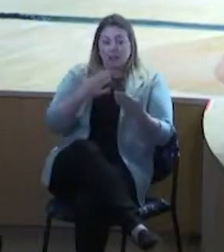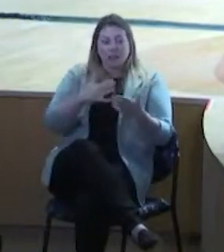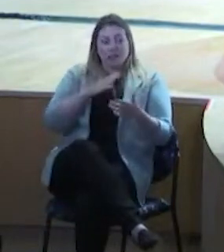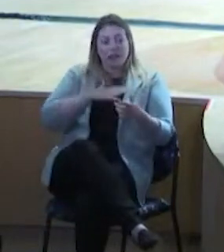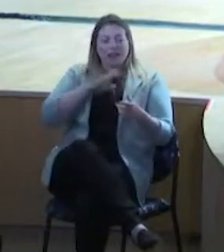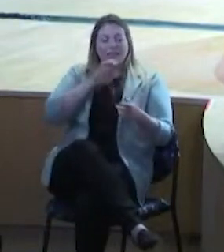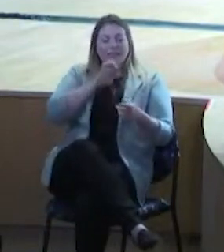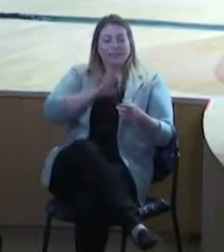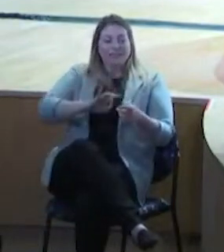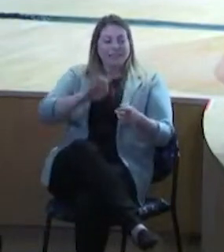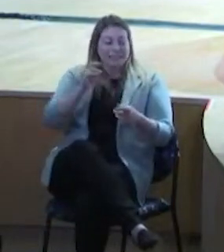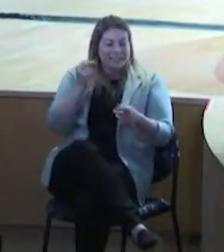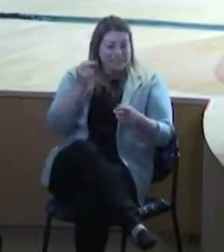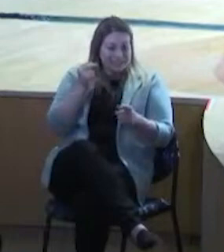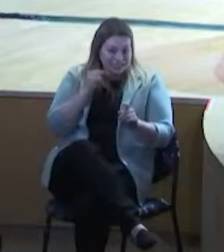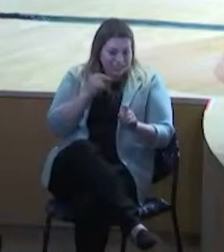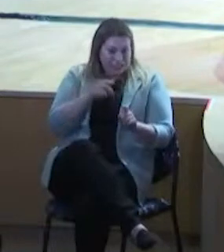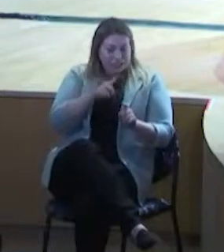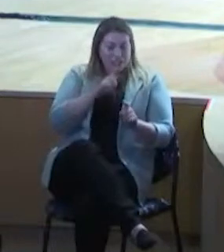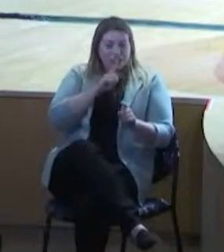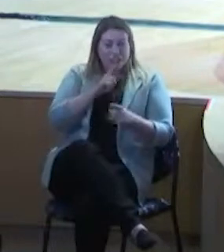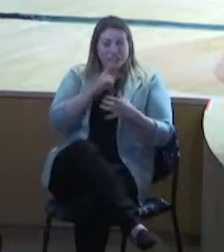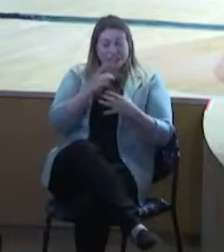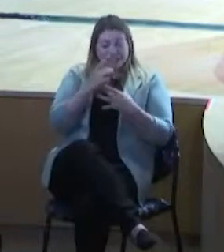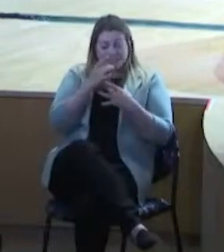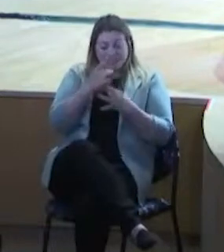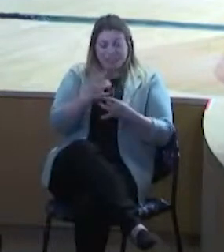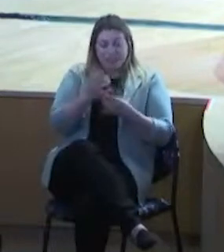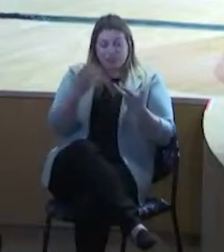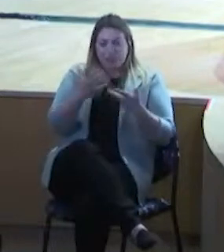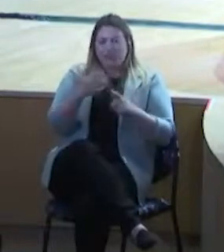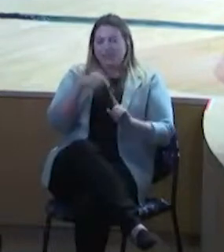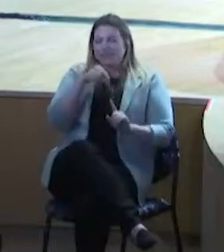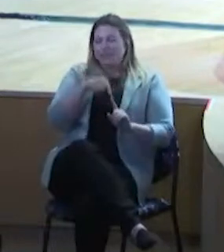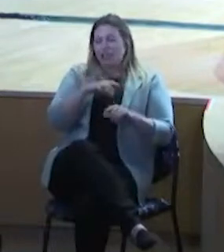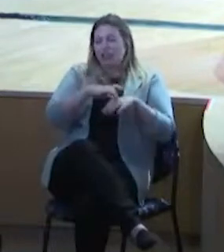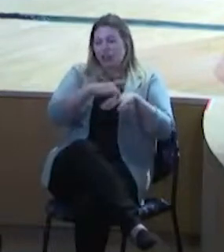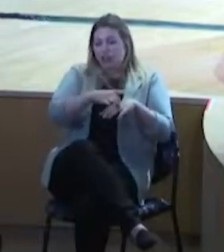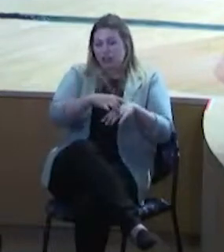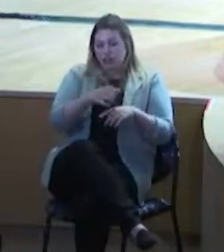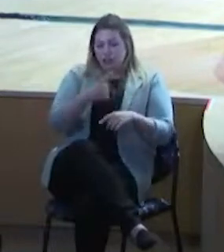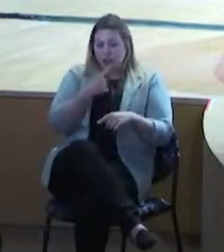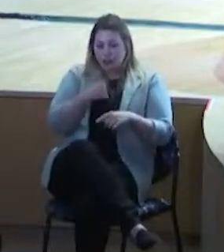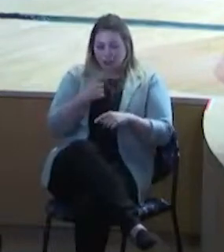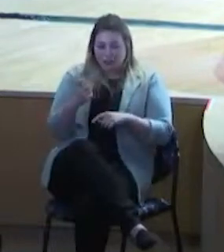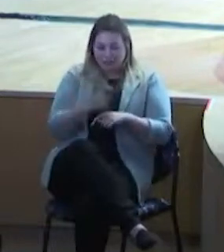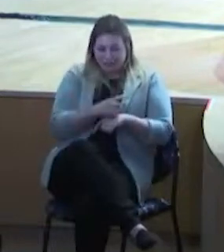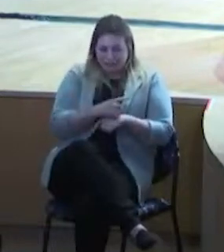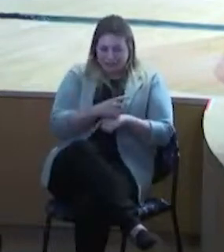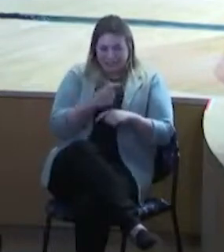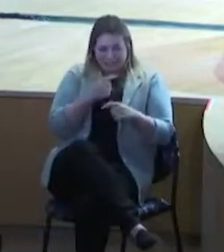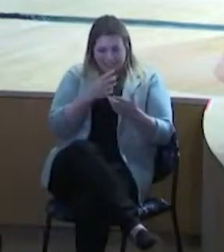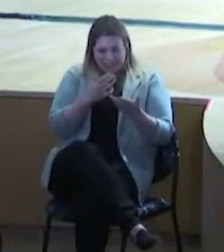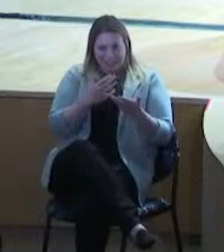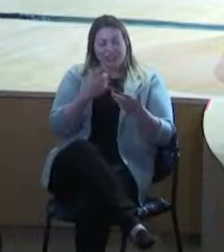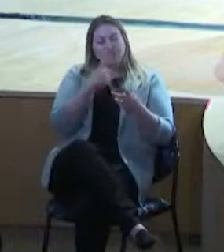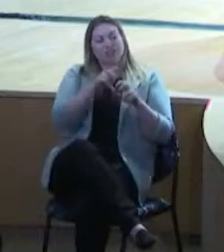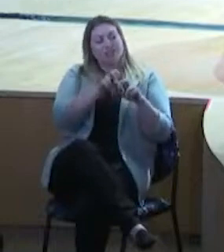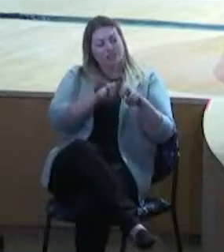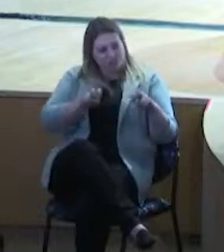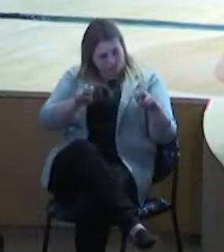niece, who is very interested in saving Earth, as she calls it. So she told me to ask this question to you. So this is for the whole